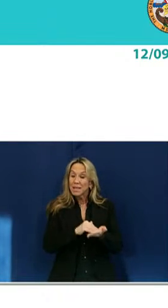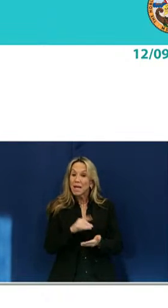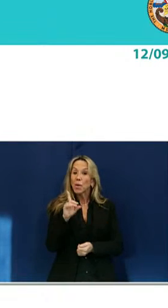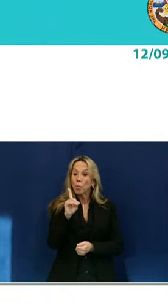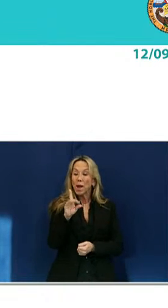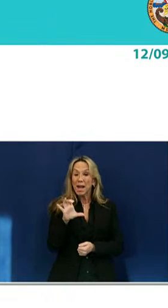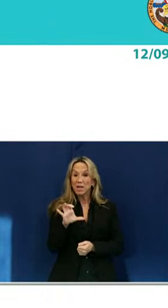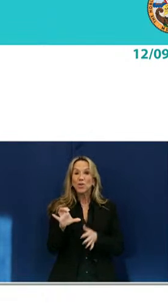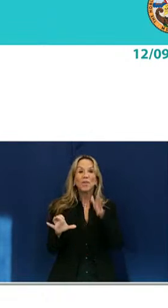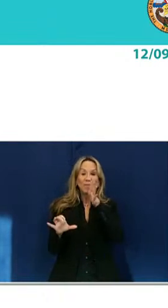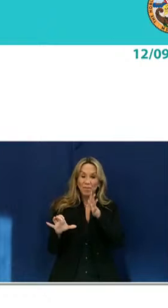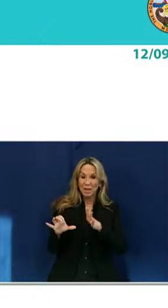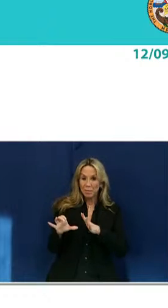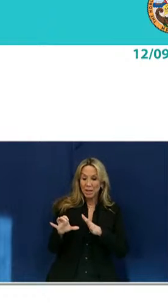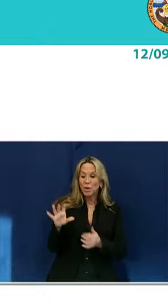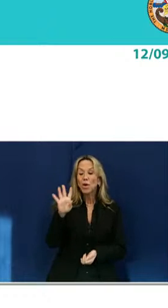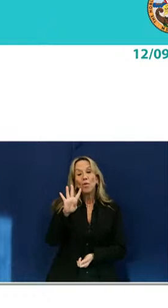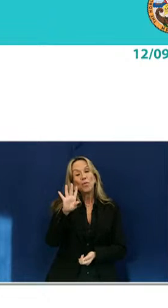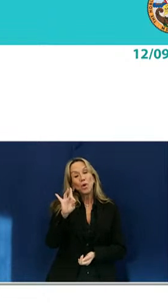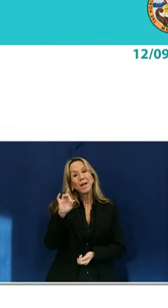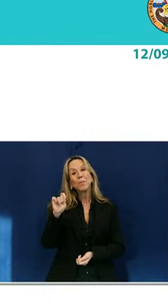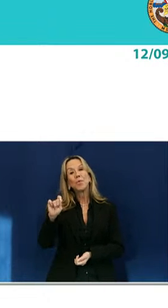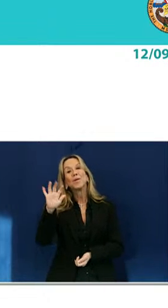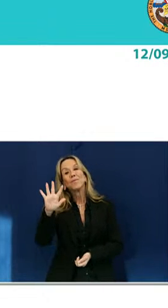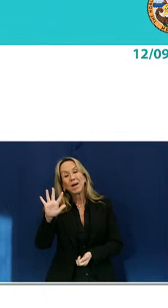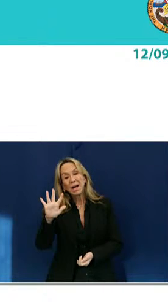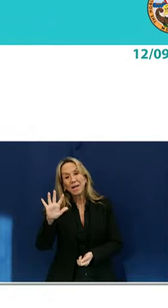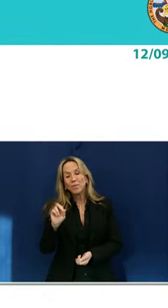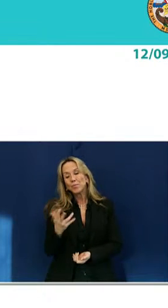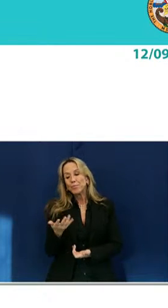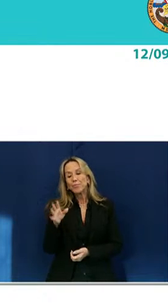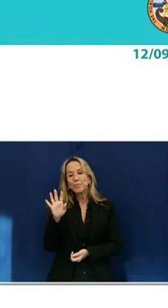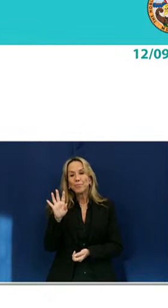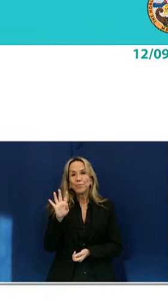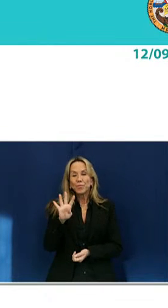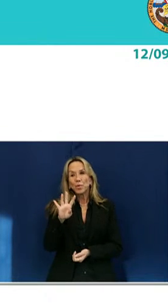50,100 are female, and 48.5% or